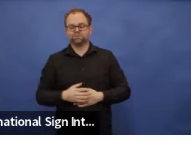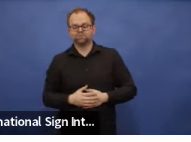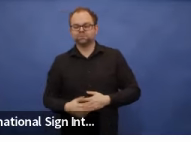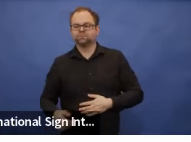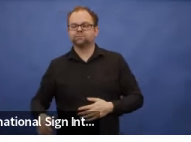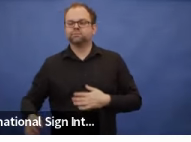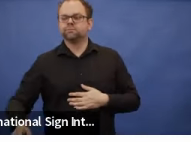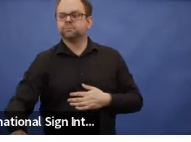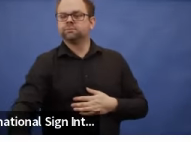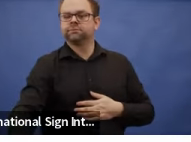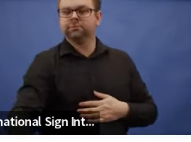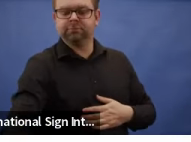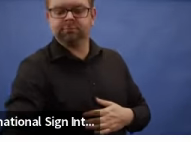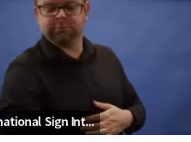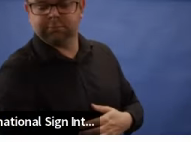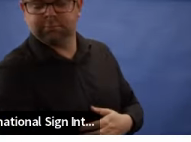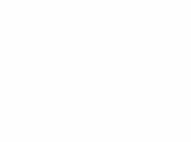Hello, everyone,